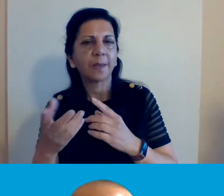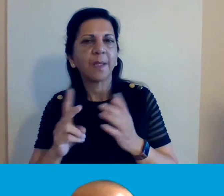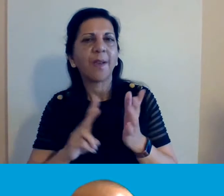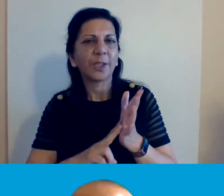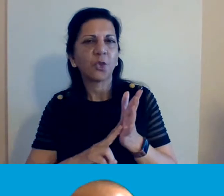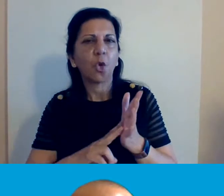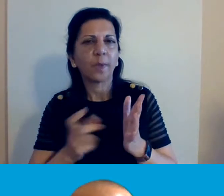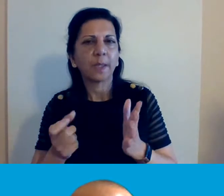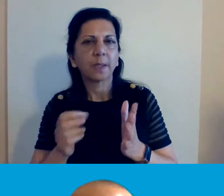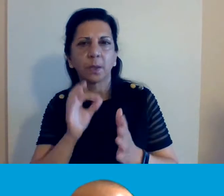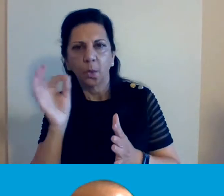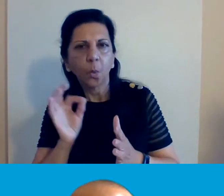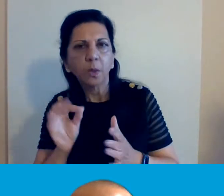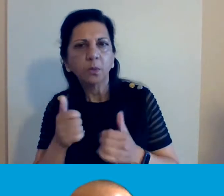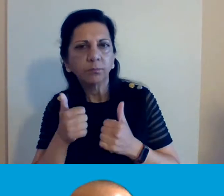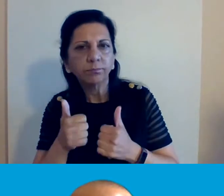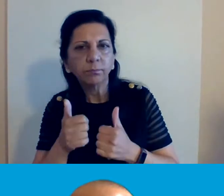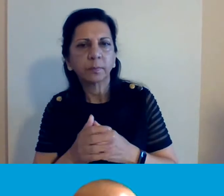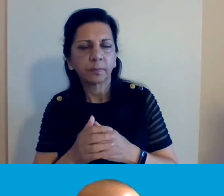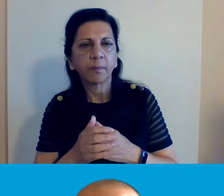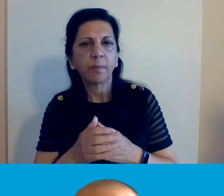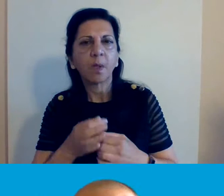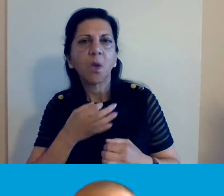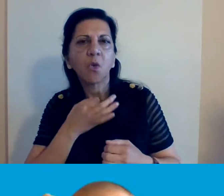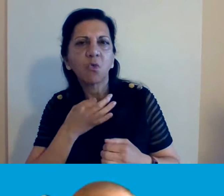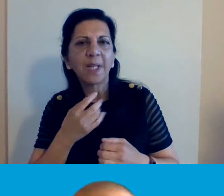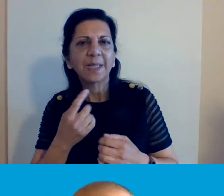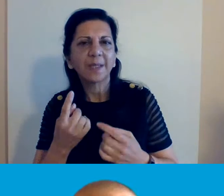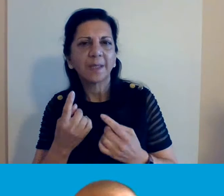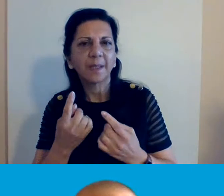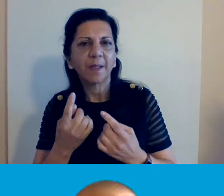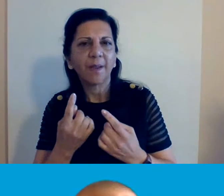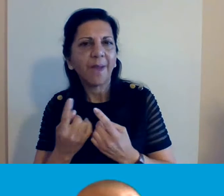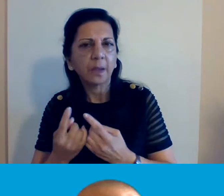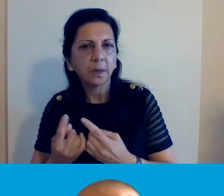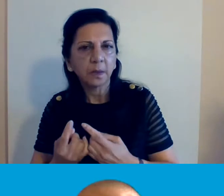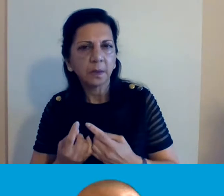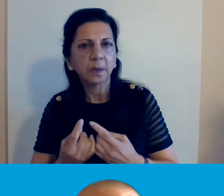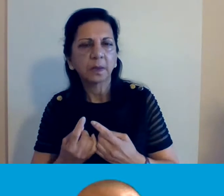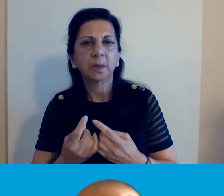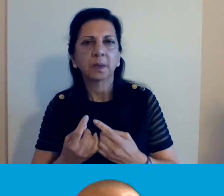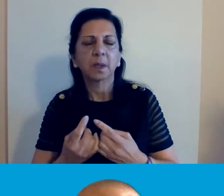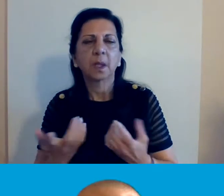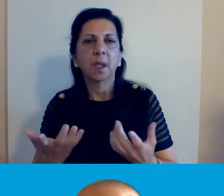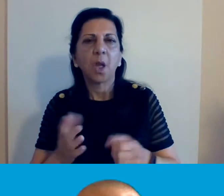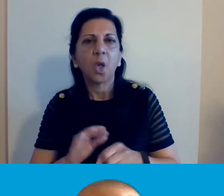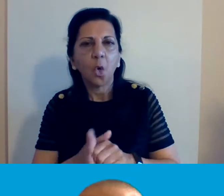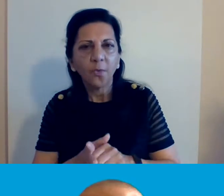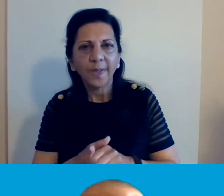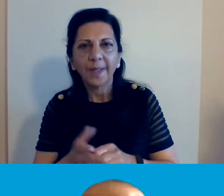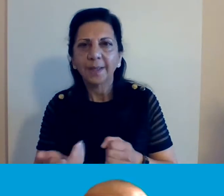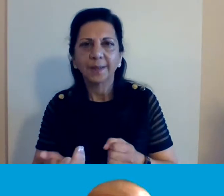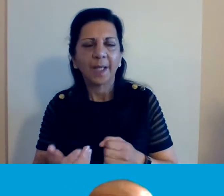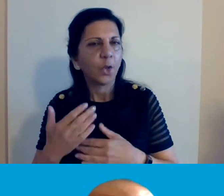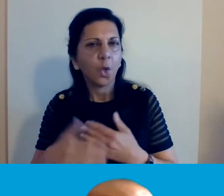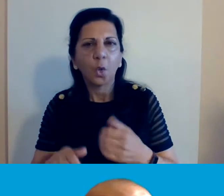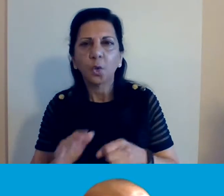there around at-risk factors, COVID and non-COVID as well, and what we're trying to do to risk stratify. Thanks,